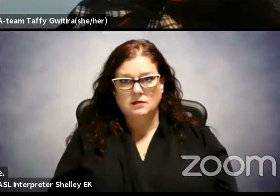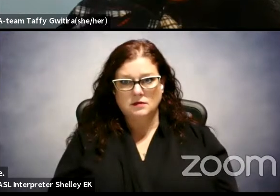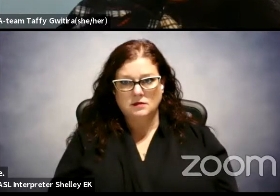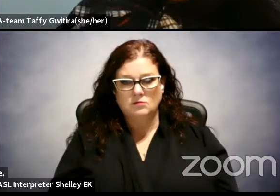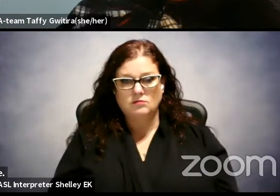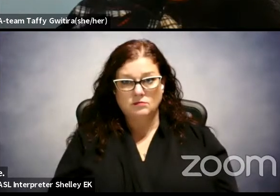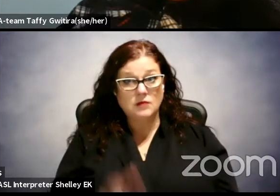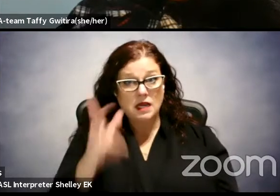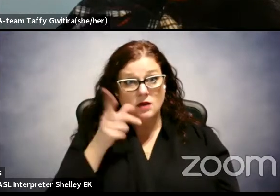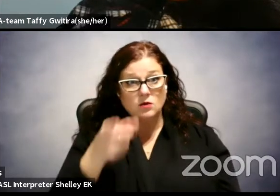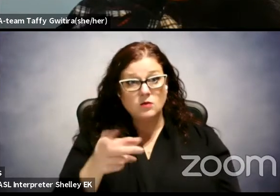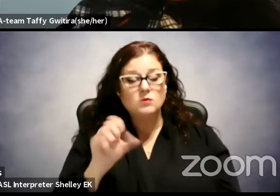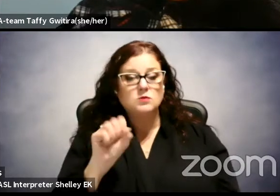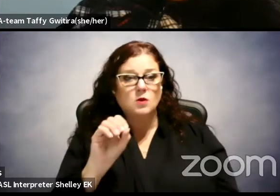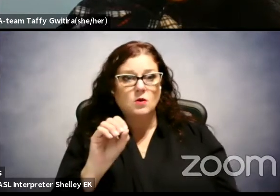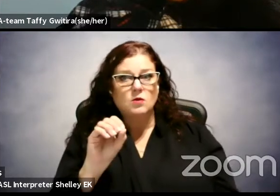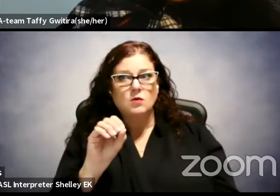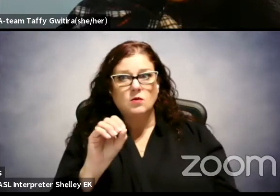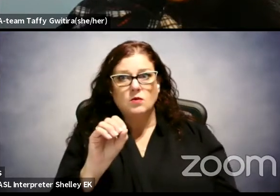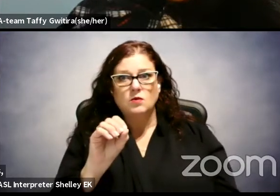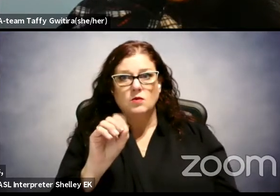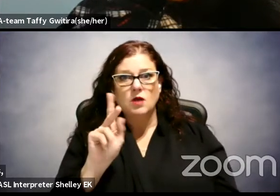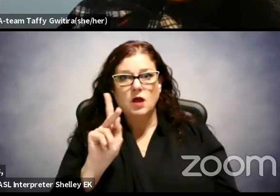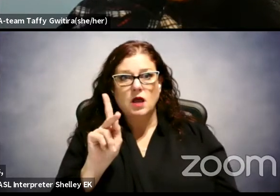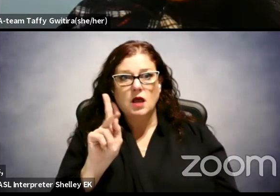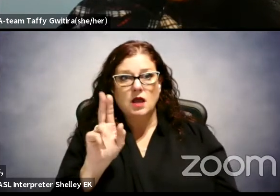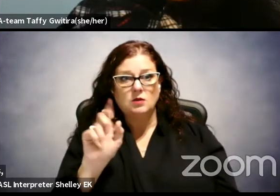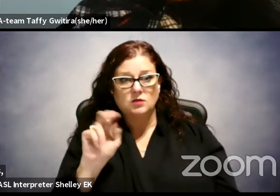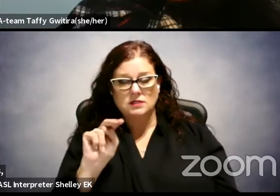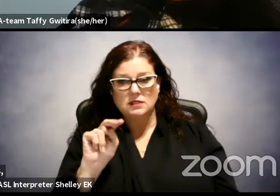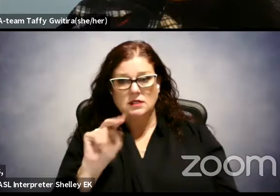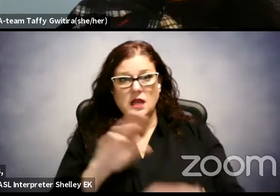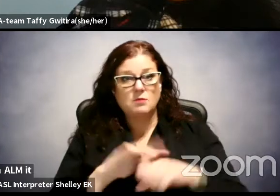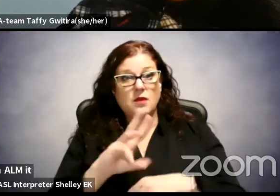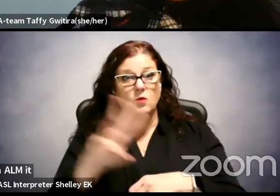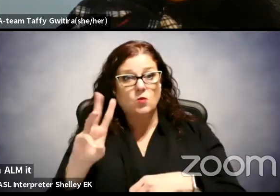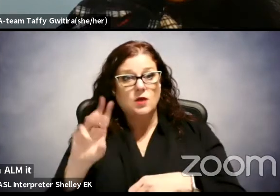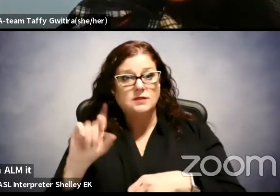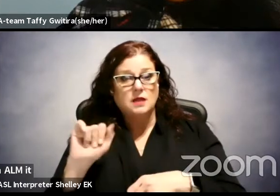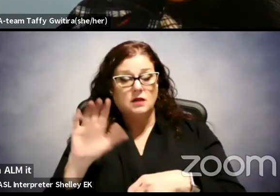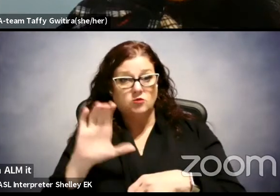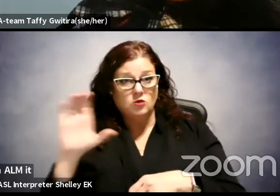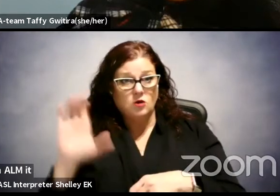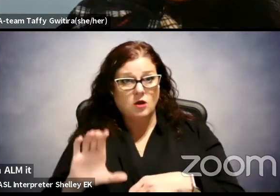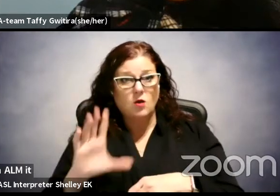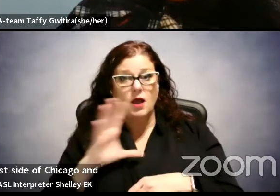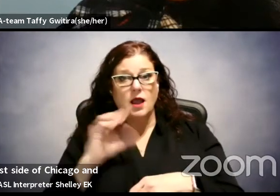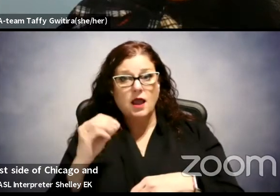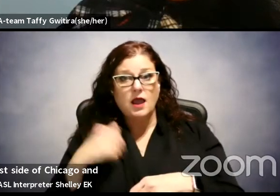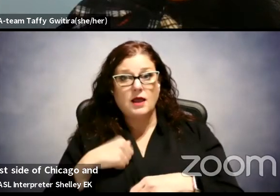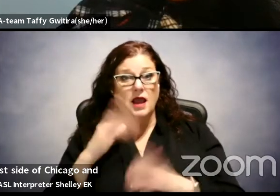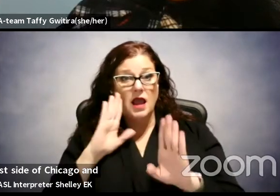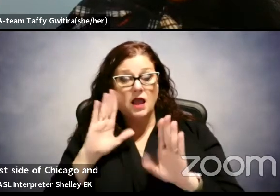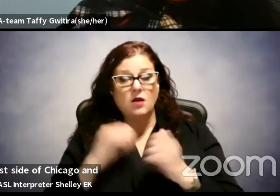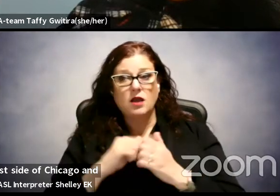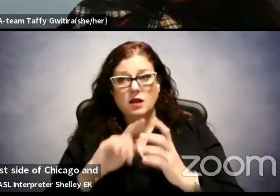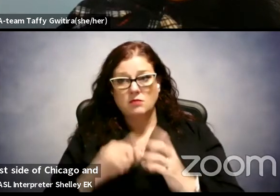I can hear you. So, Kristen, I'm on the west side of Chicago, and I'm starting